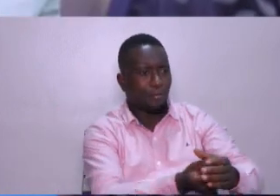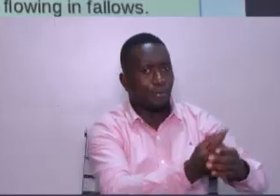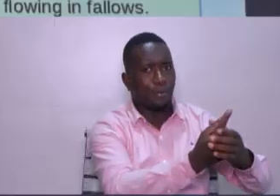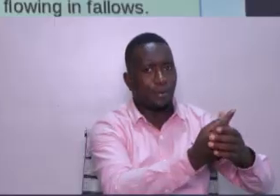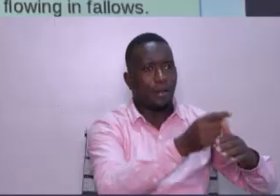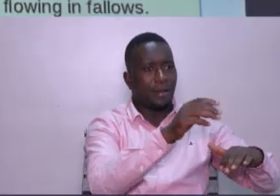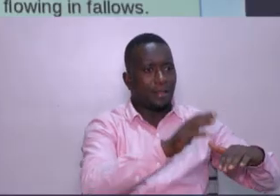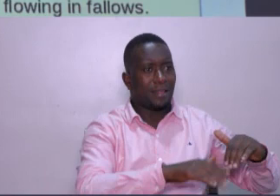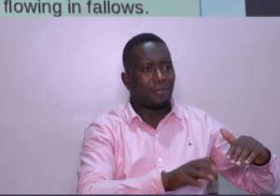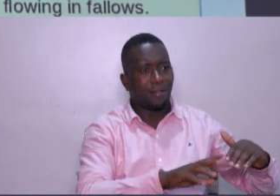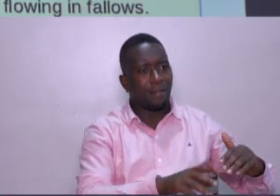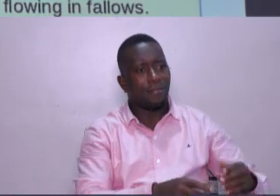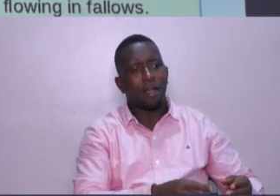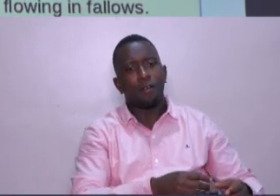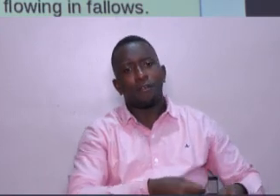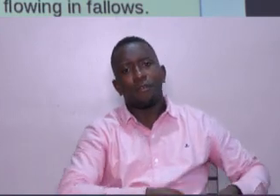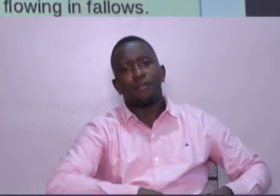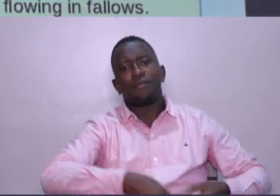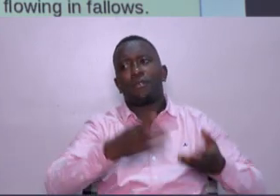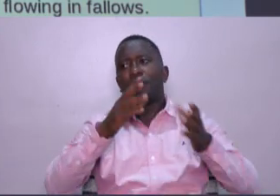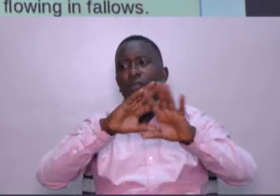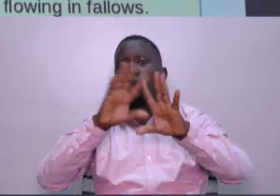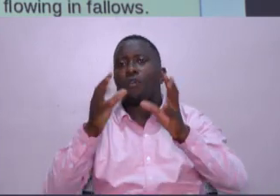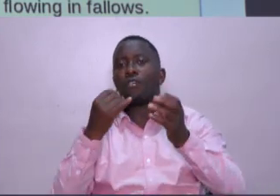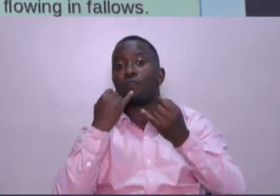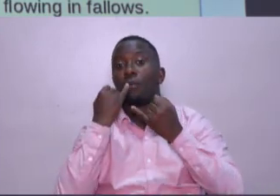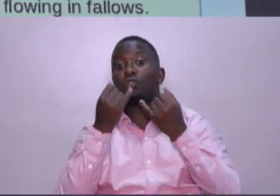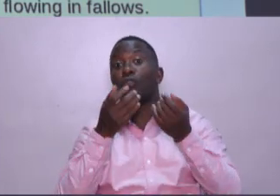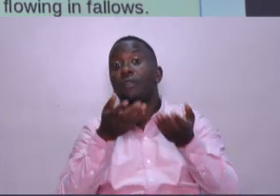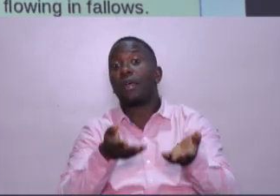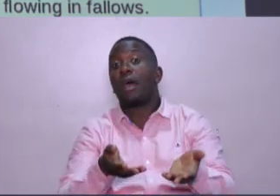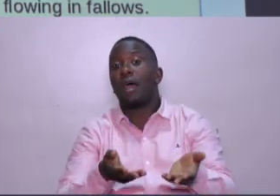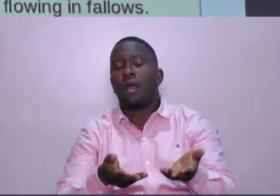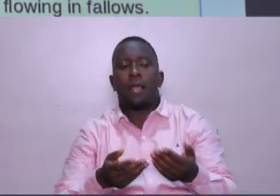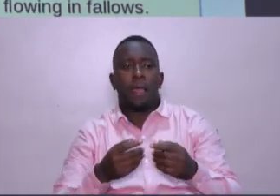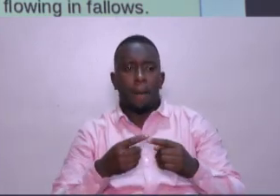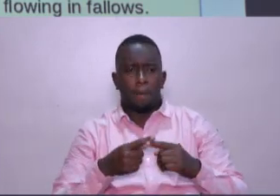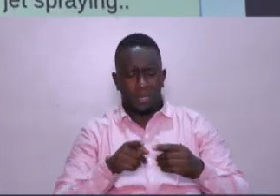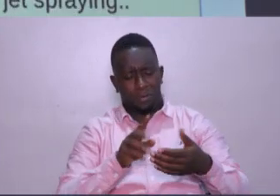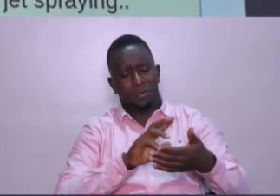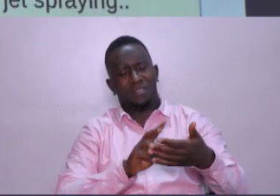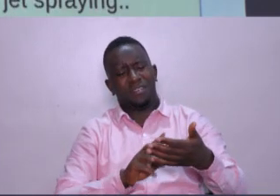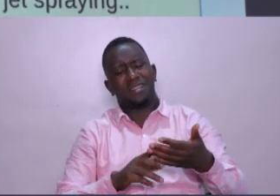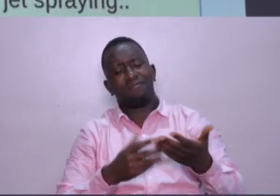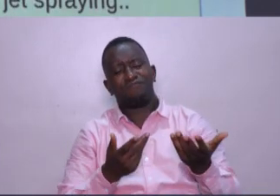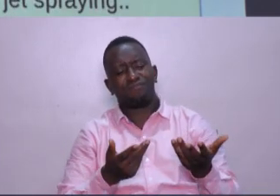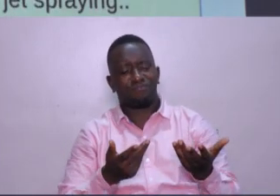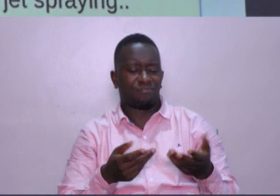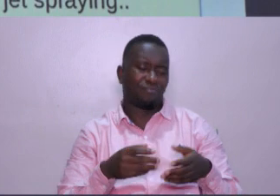there. One will read only 1, 2 options, and then the mind will go off.